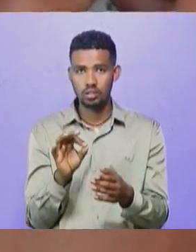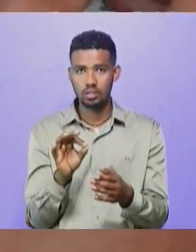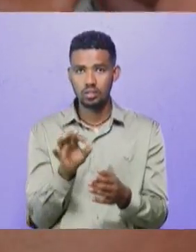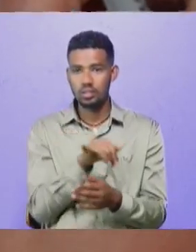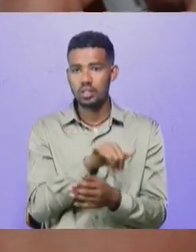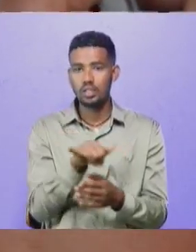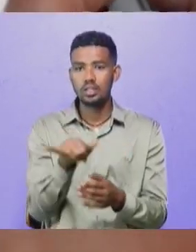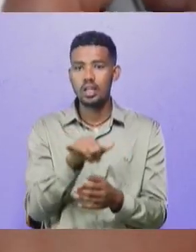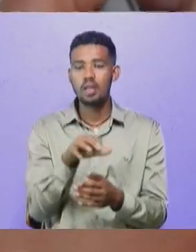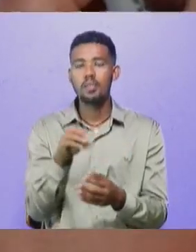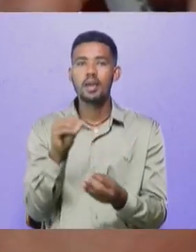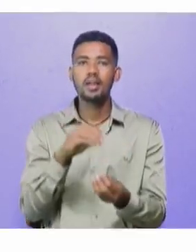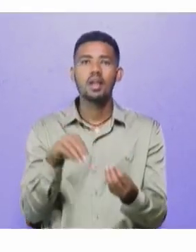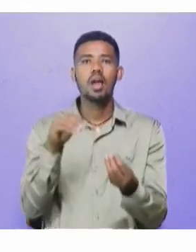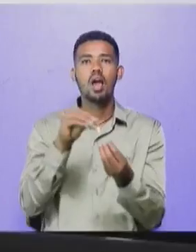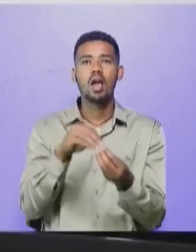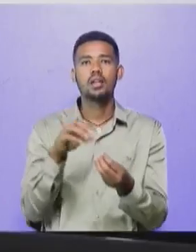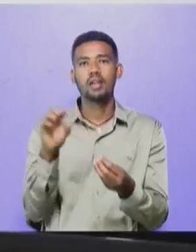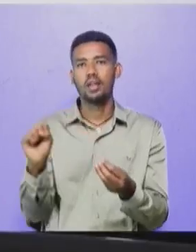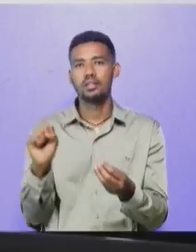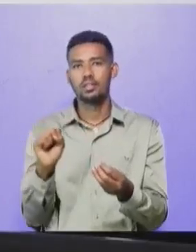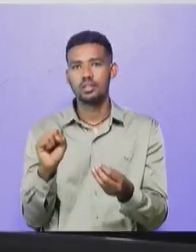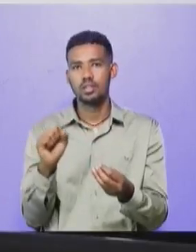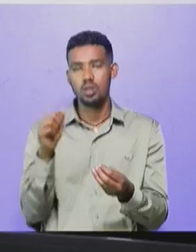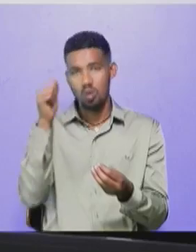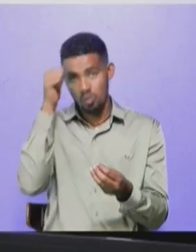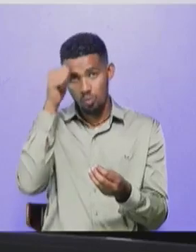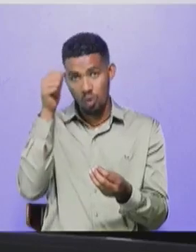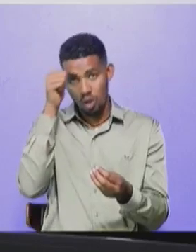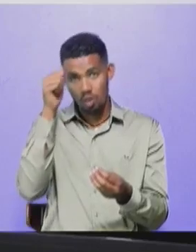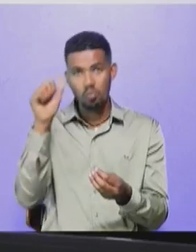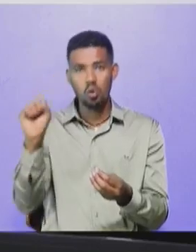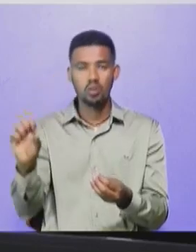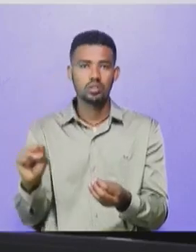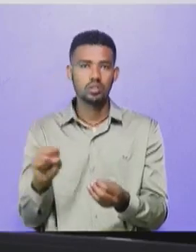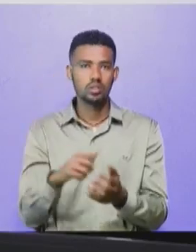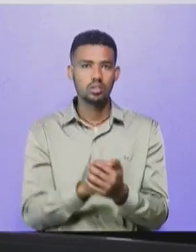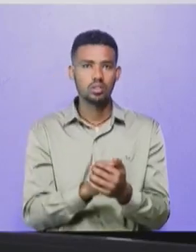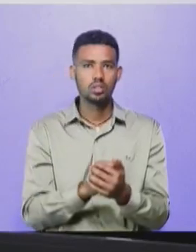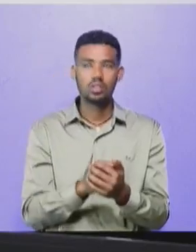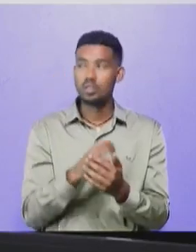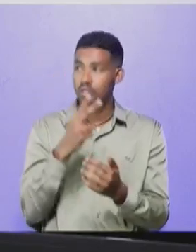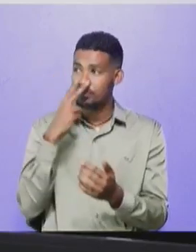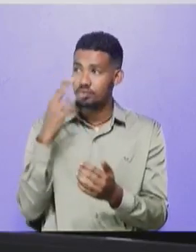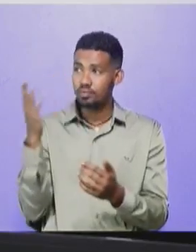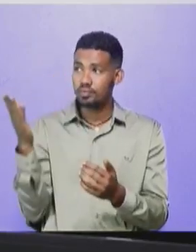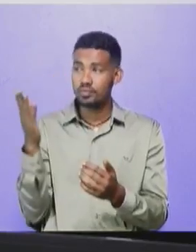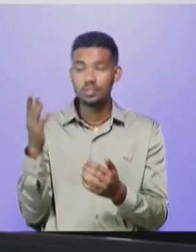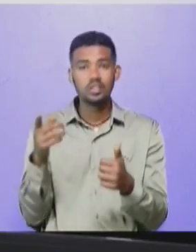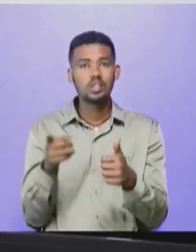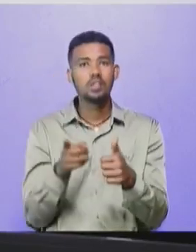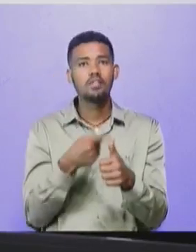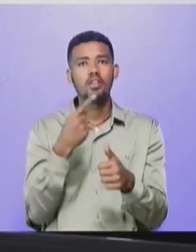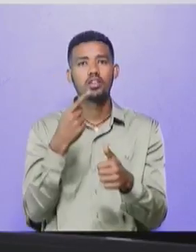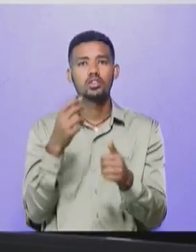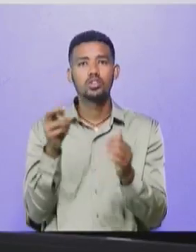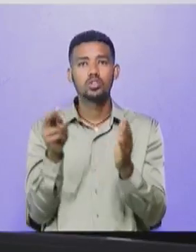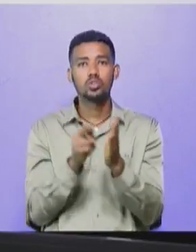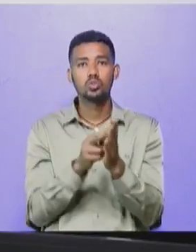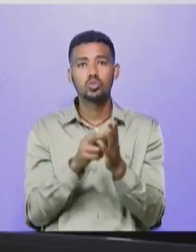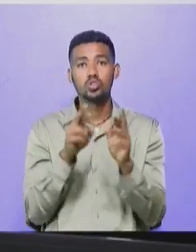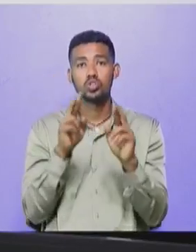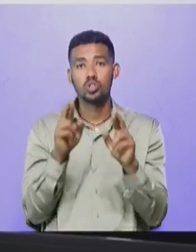same and add s. Boy, boys. Still, here is the first rule,